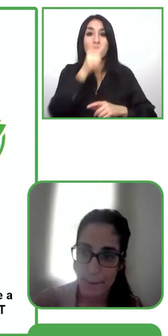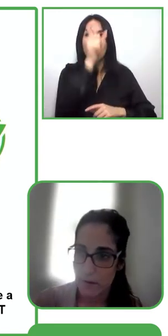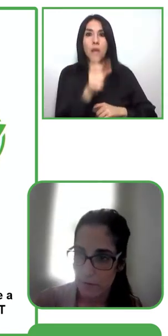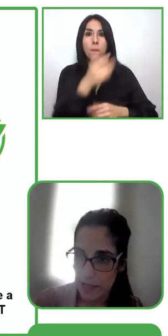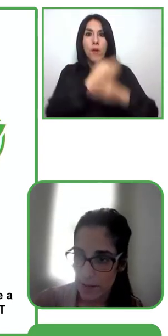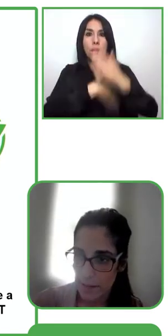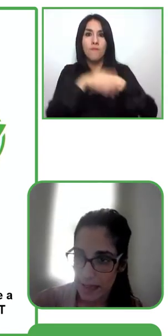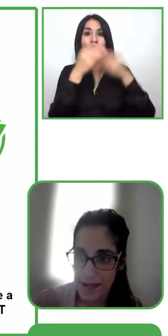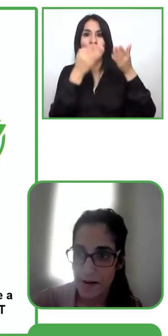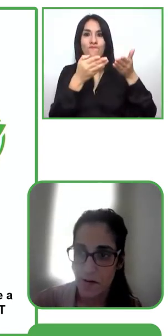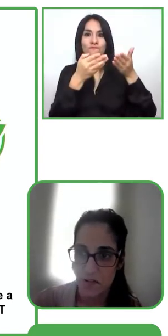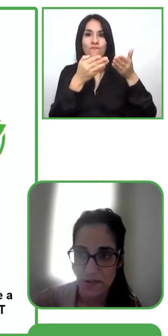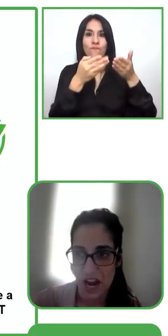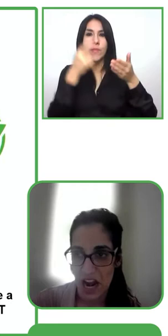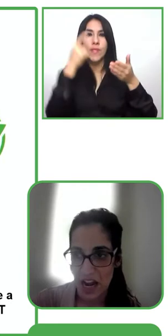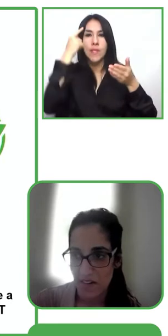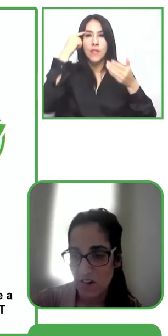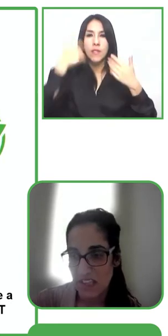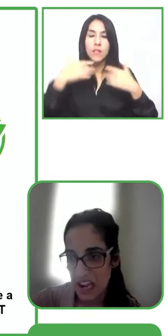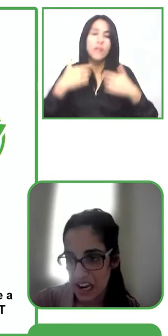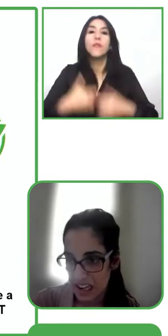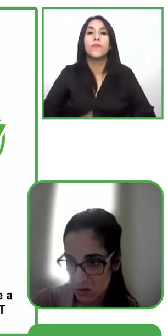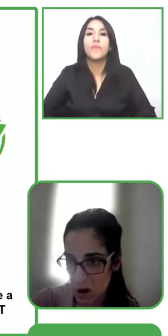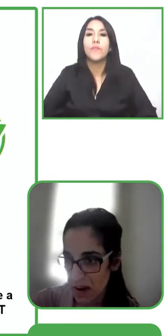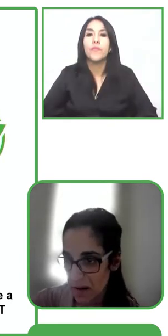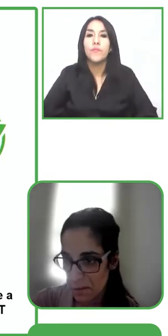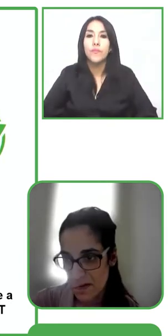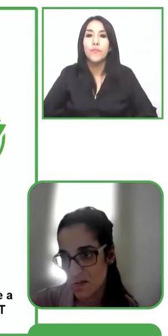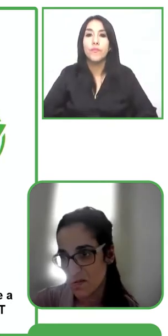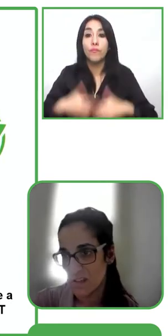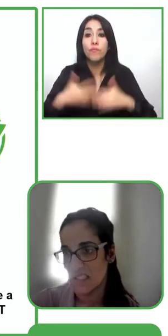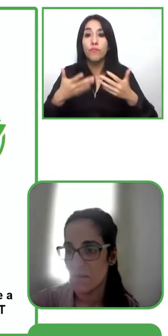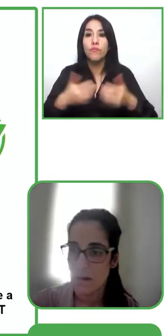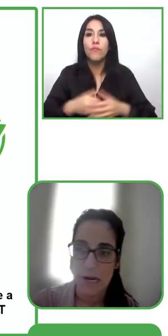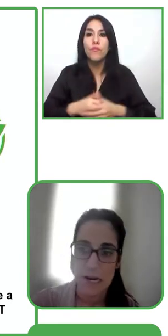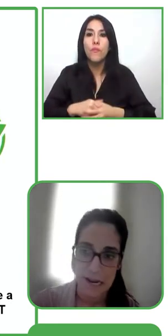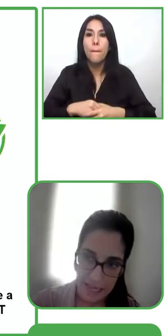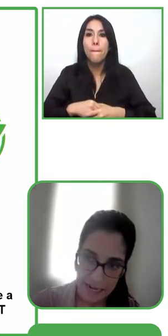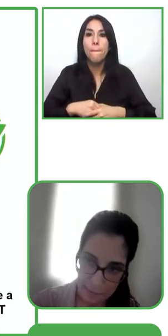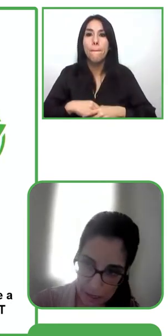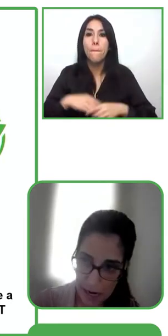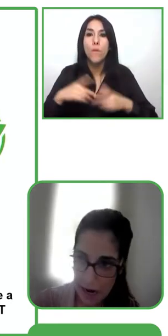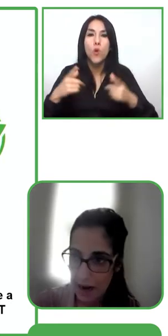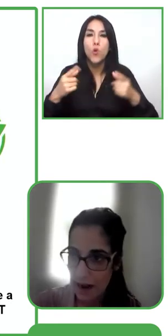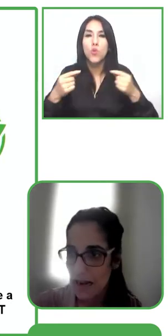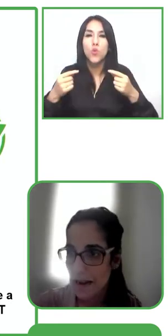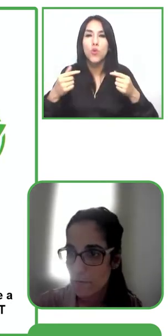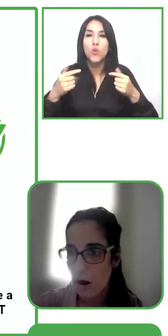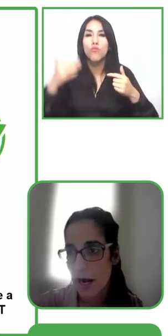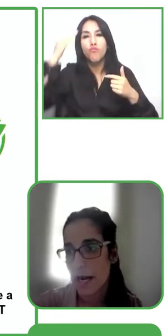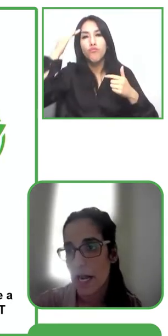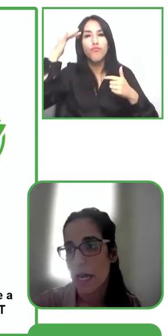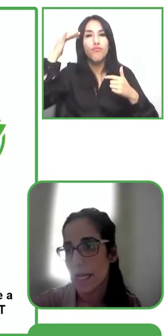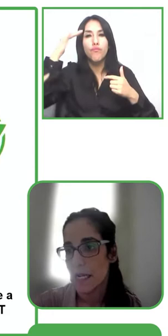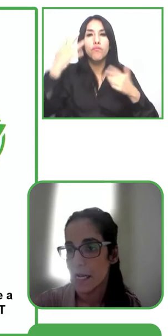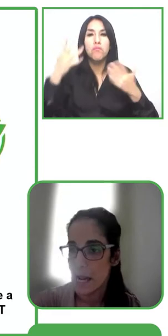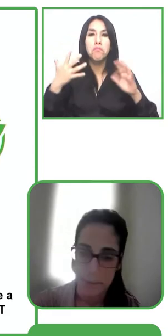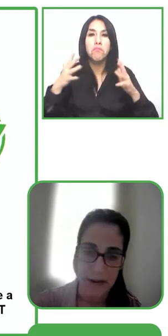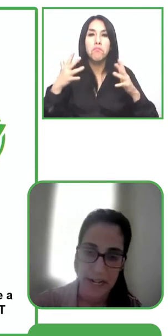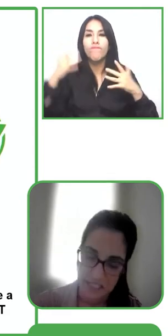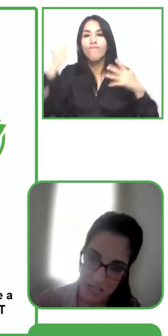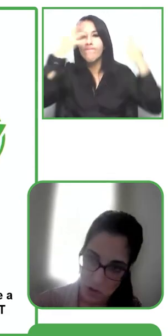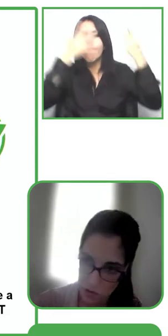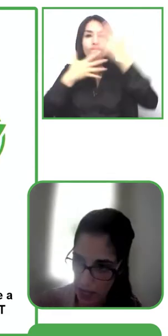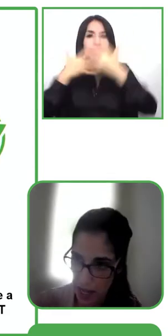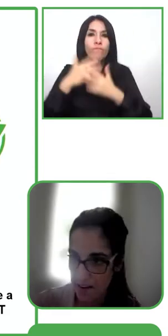Well, this is a disability that could be easily confused with an intellectual issue in our, because of our